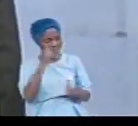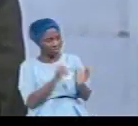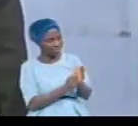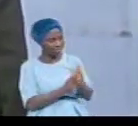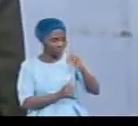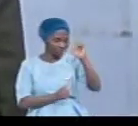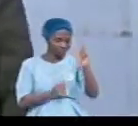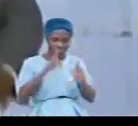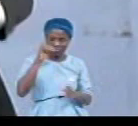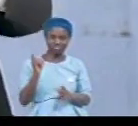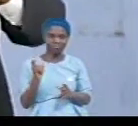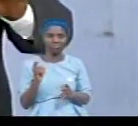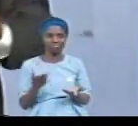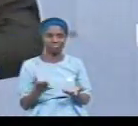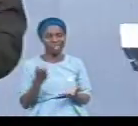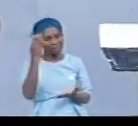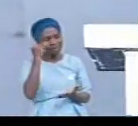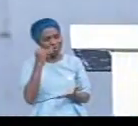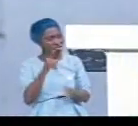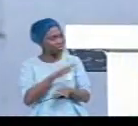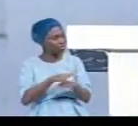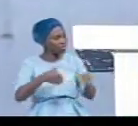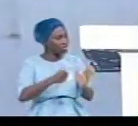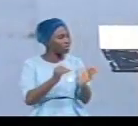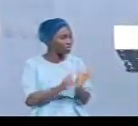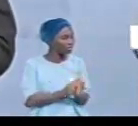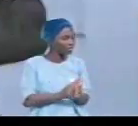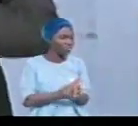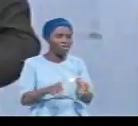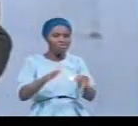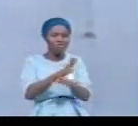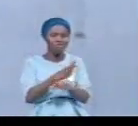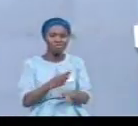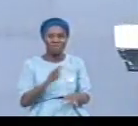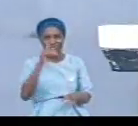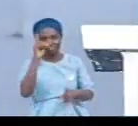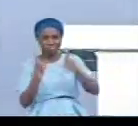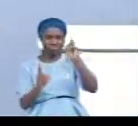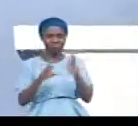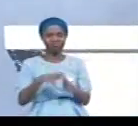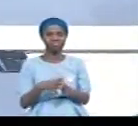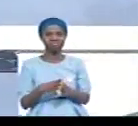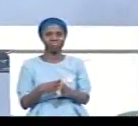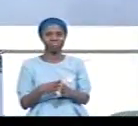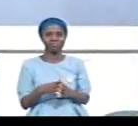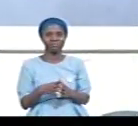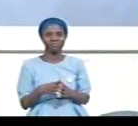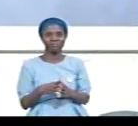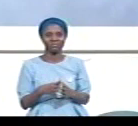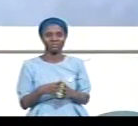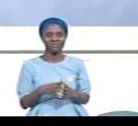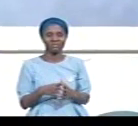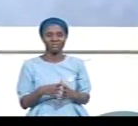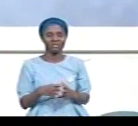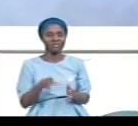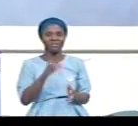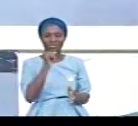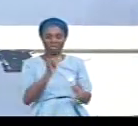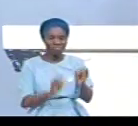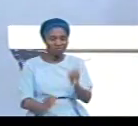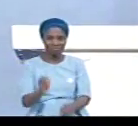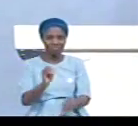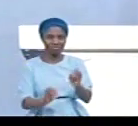you allow that? They're full of criticism. They're not contributing. They fold their